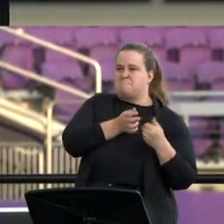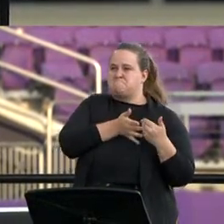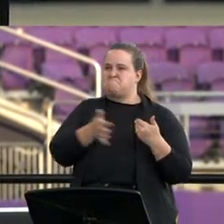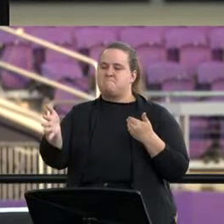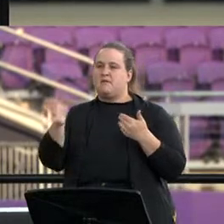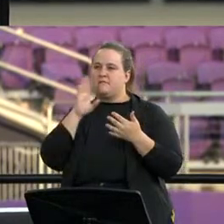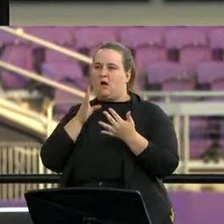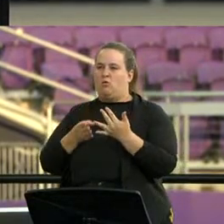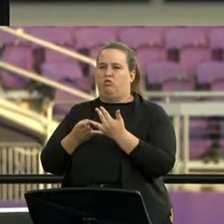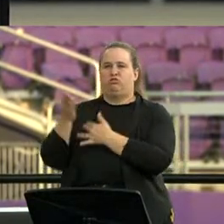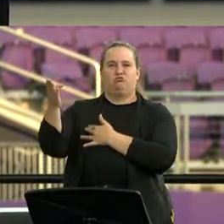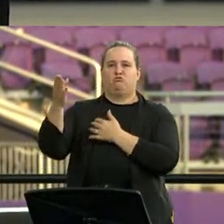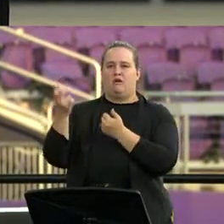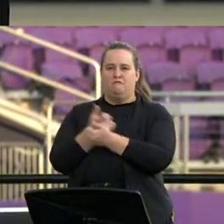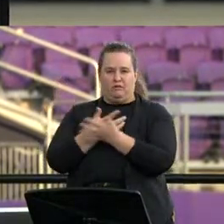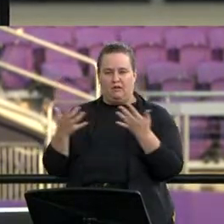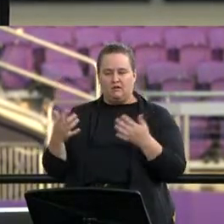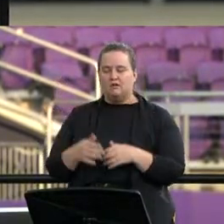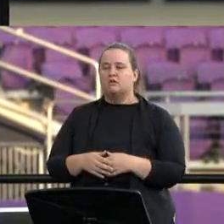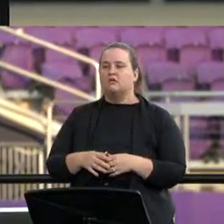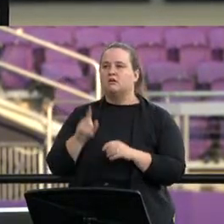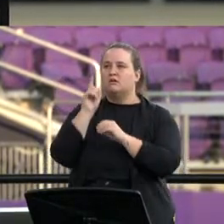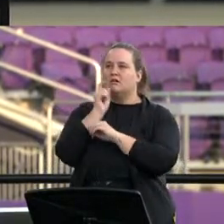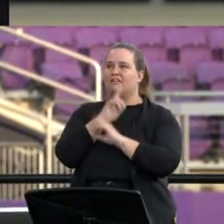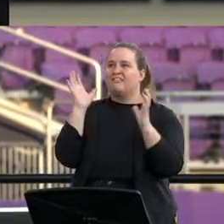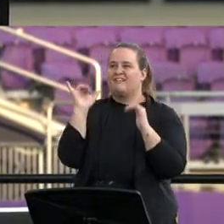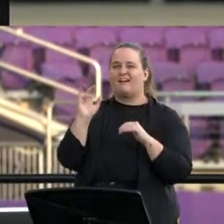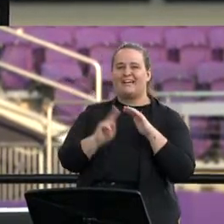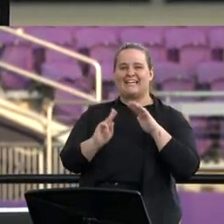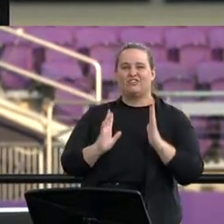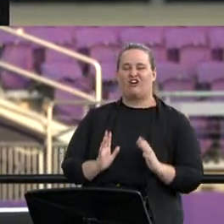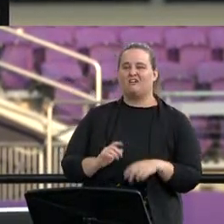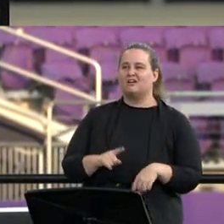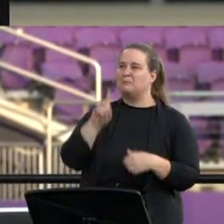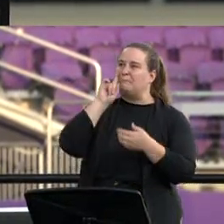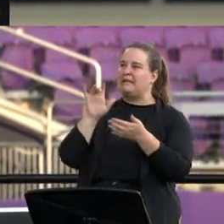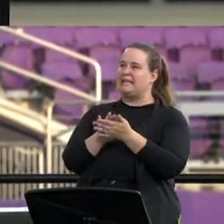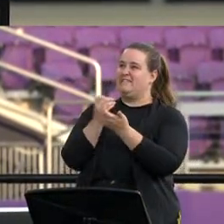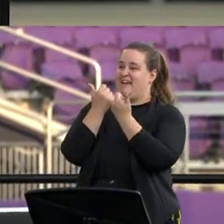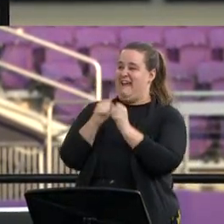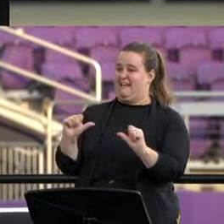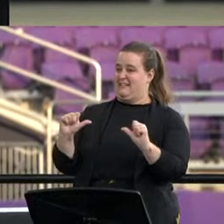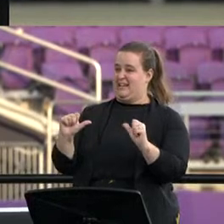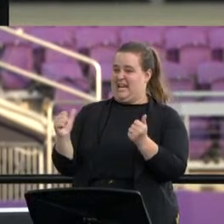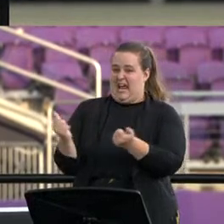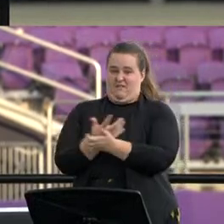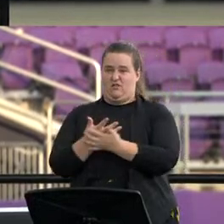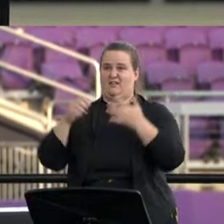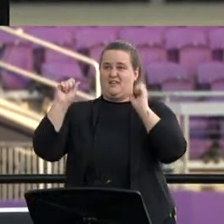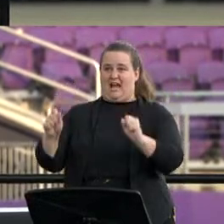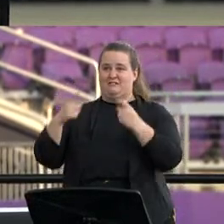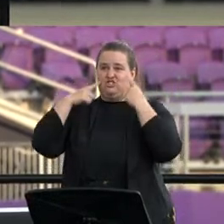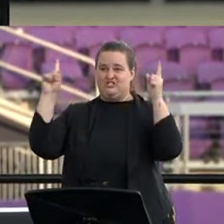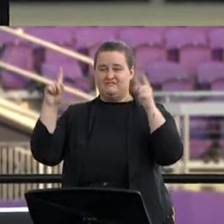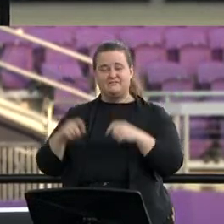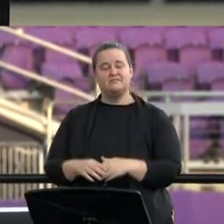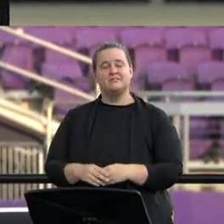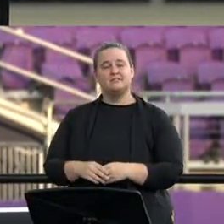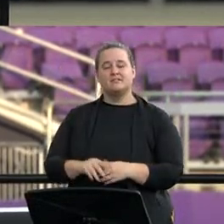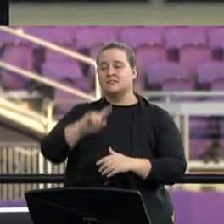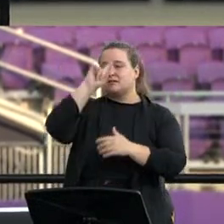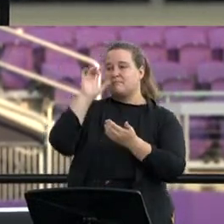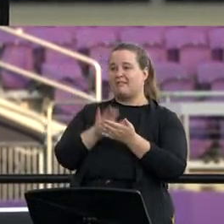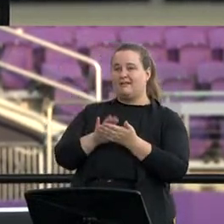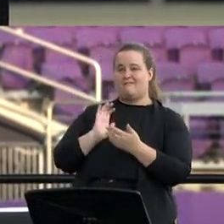through any path. Think like a kindergartner. Believe that anything and everything is achievable. Believe